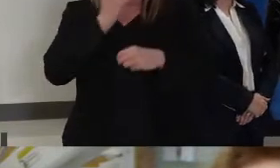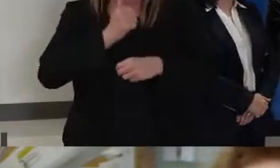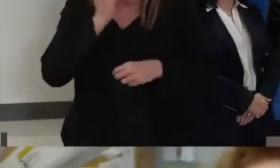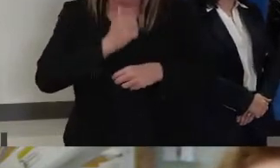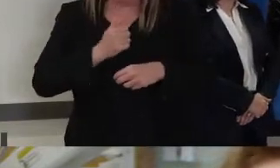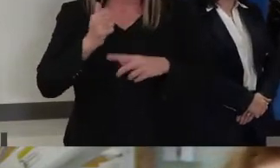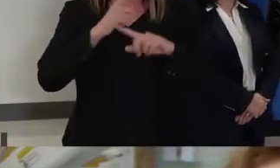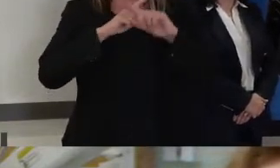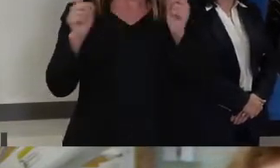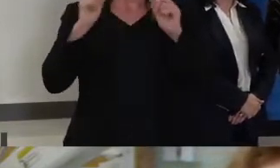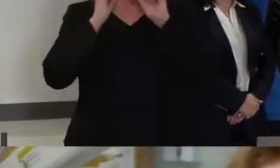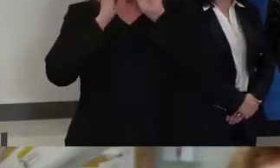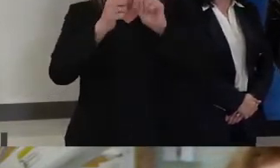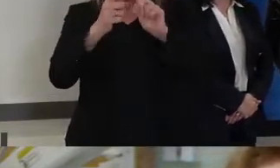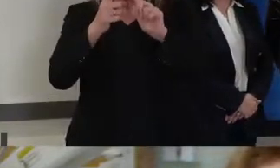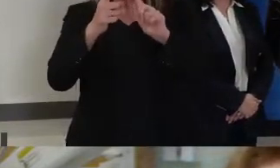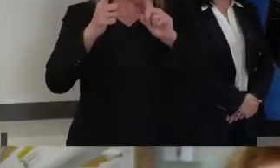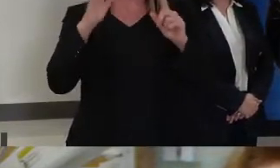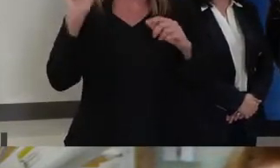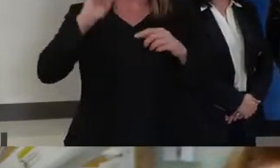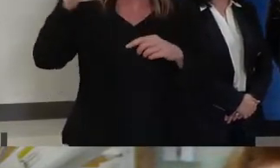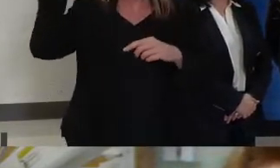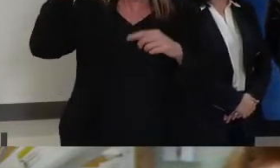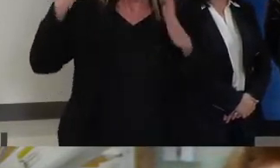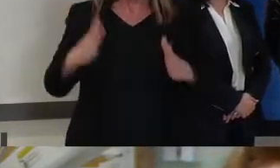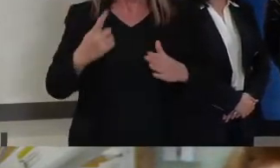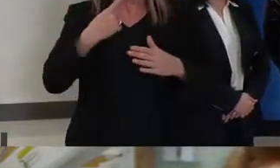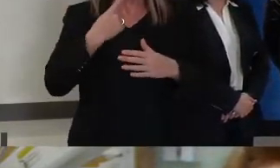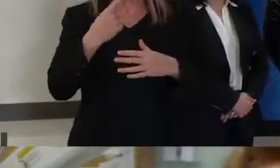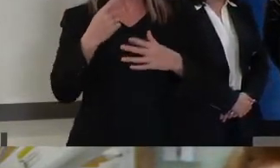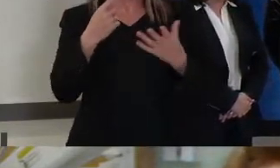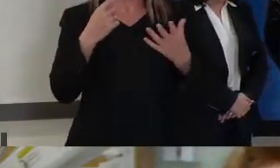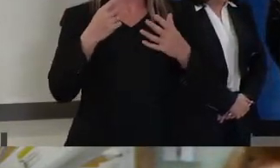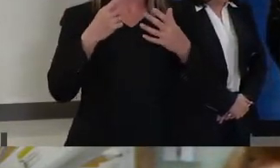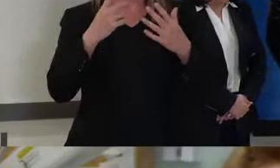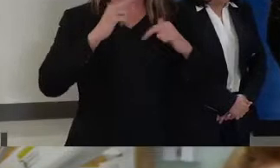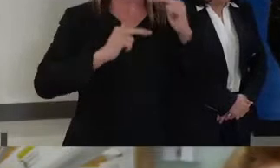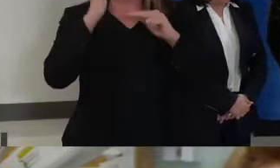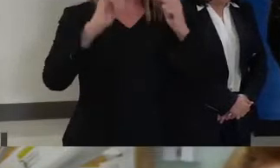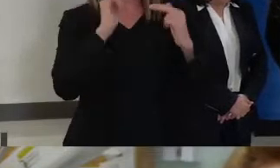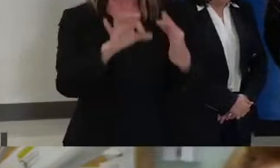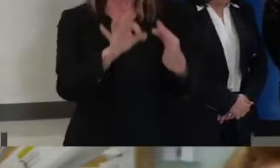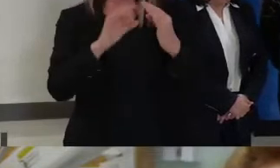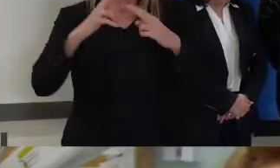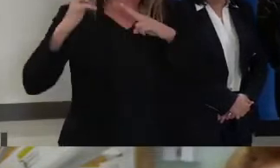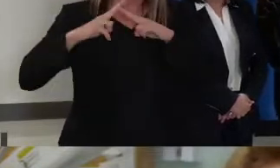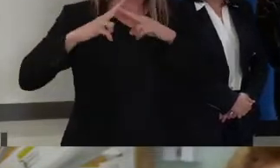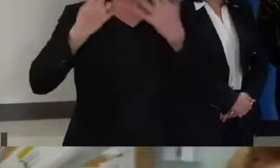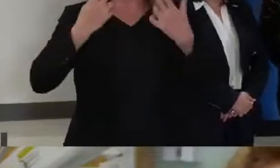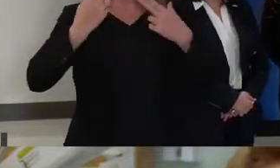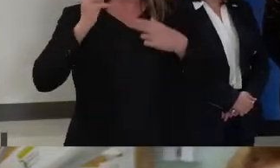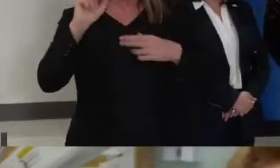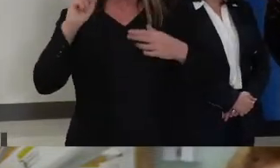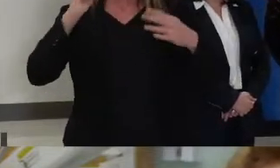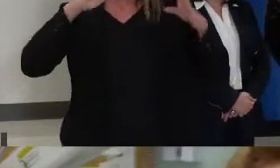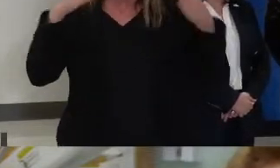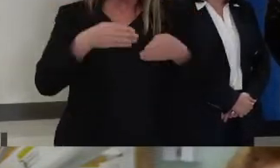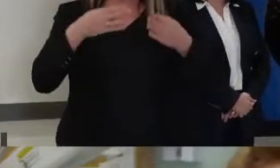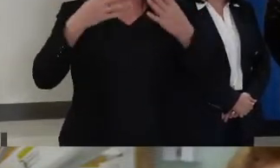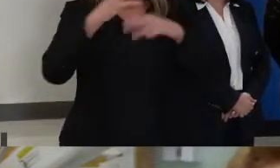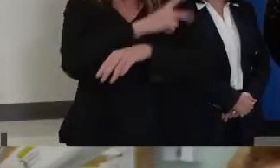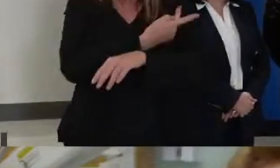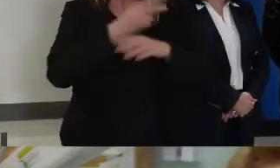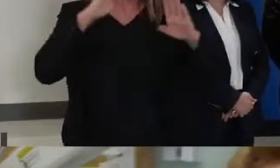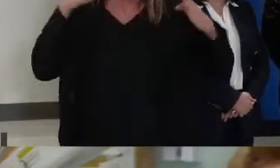the goal is to, as the governor said, make these state-of-the-art, human-centered, patient,